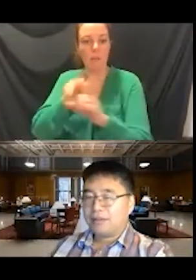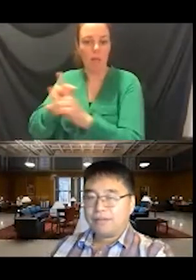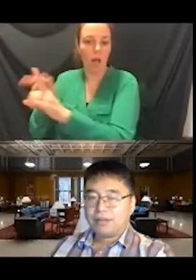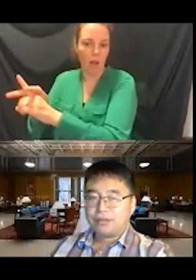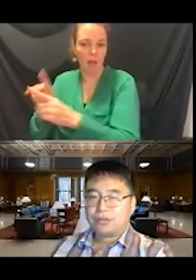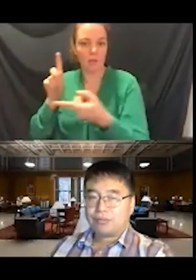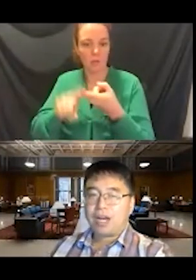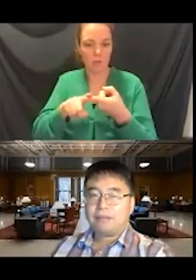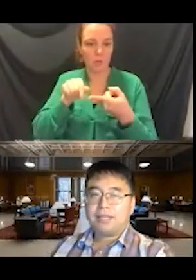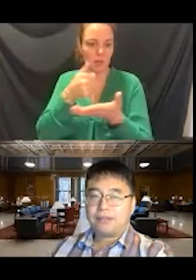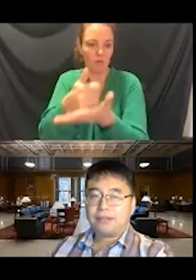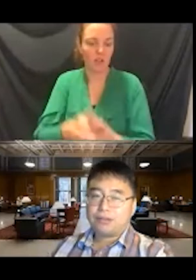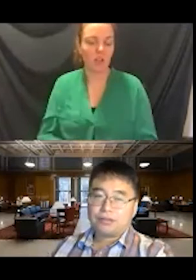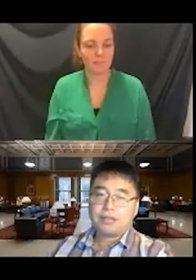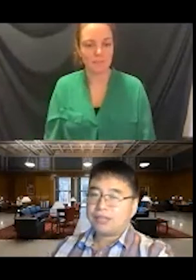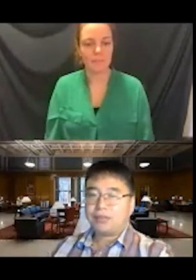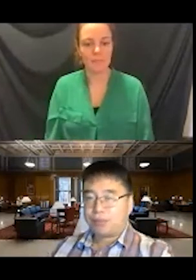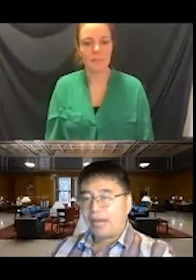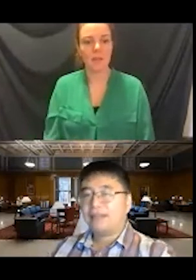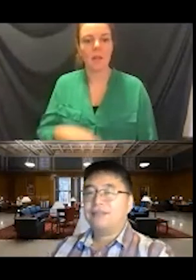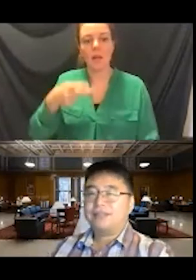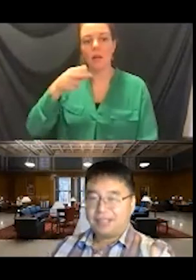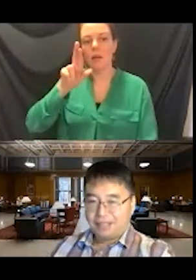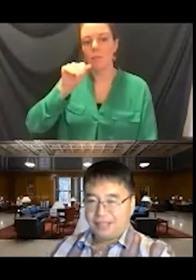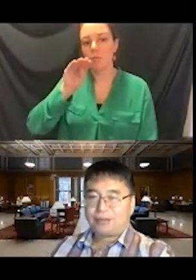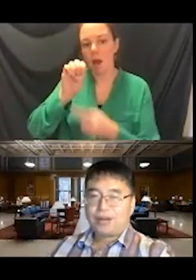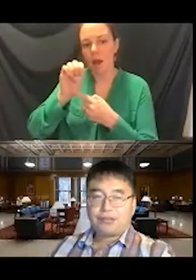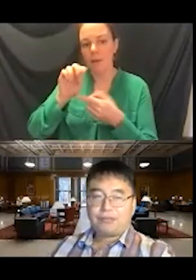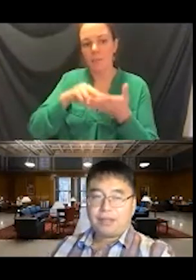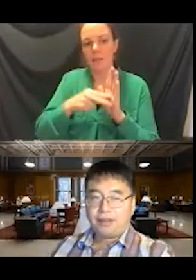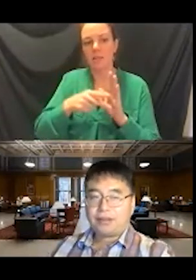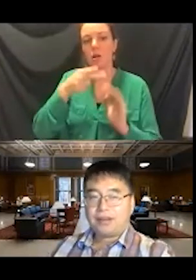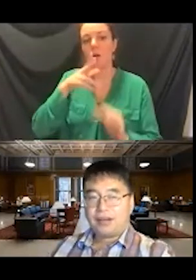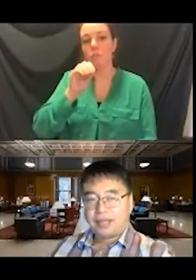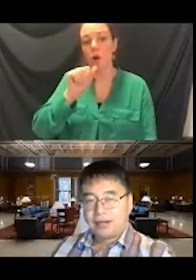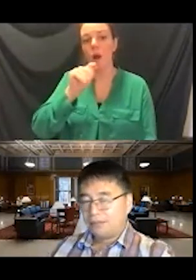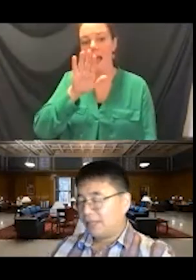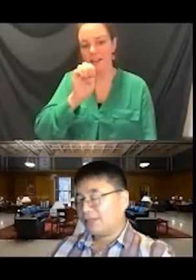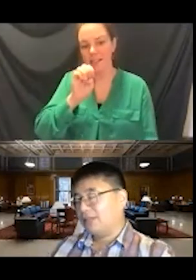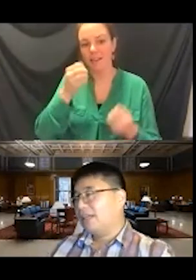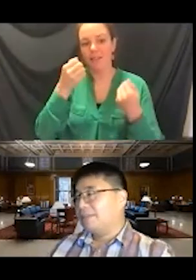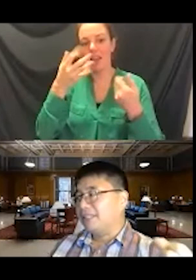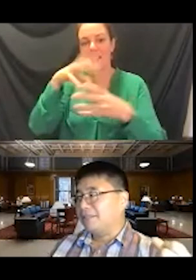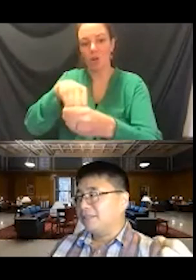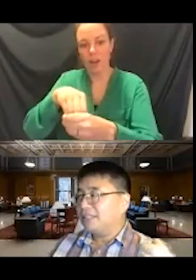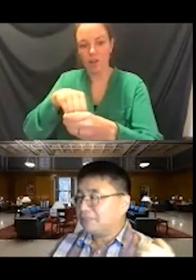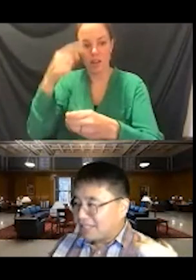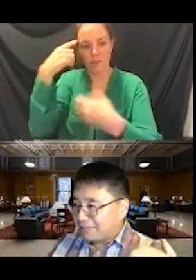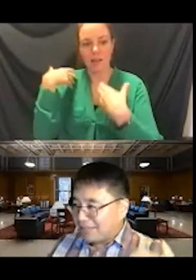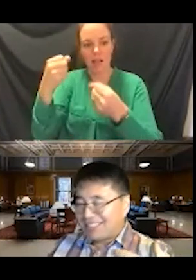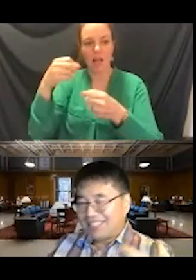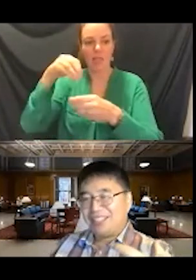PRIME intervention. So PRIME intervention stands for proactive integration of mental health care and medicine, but